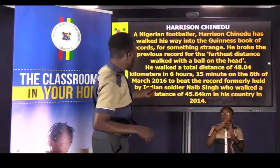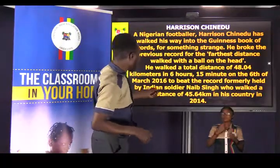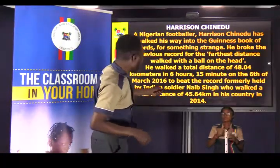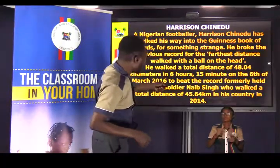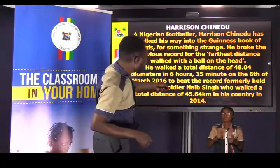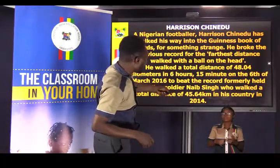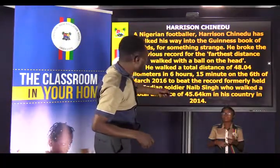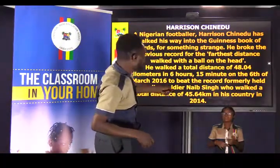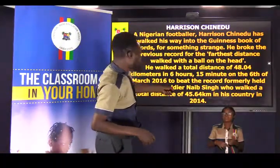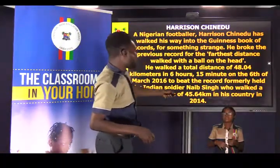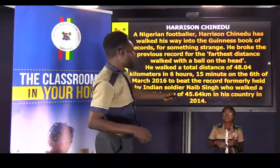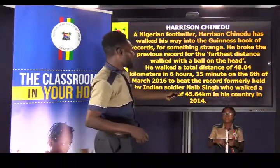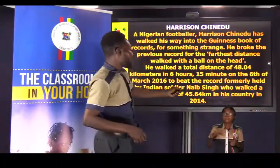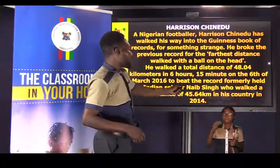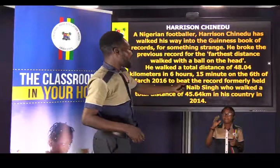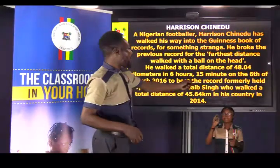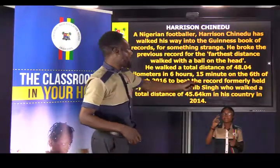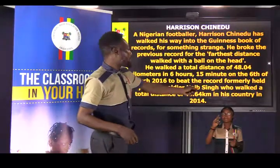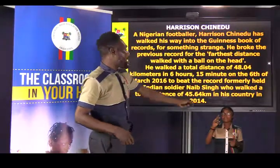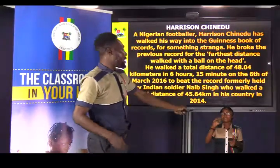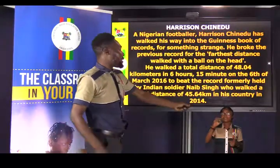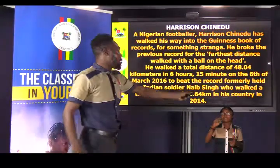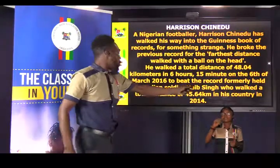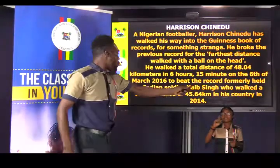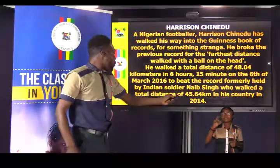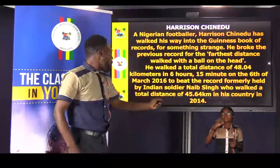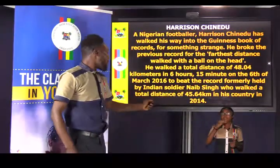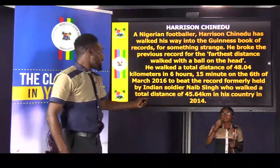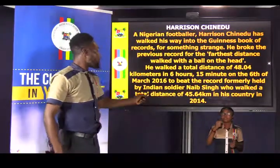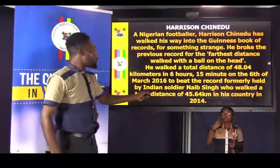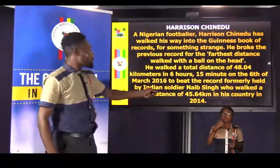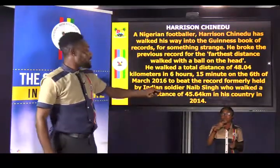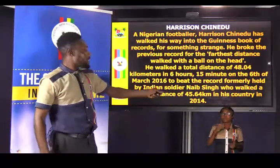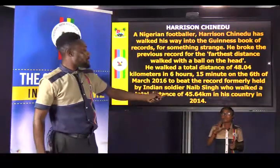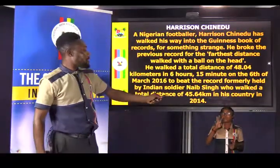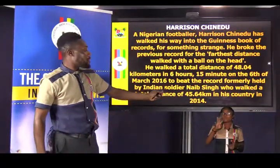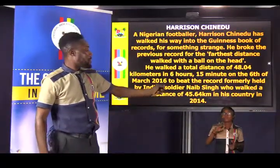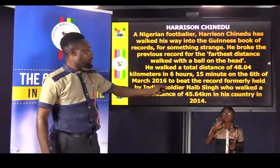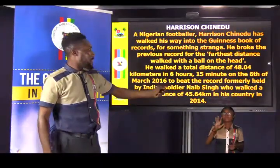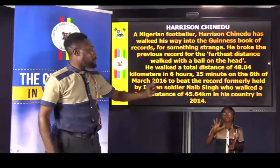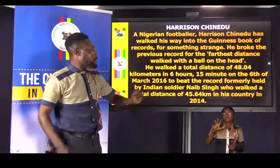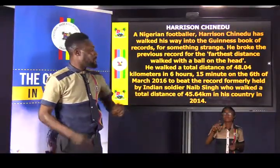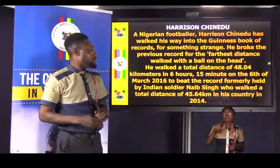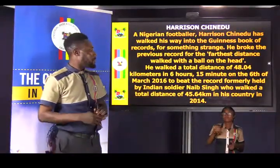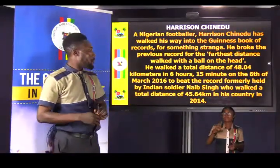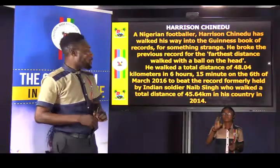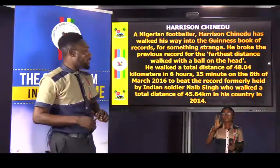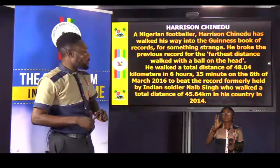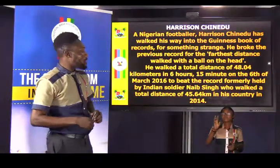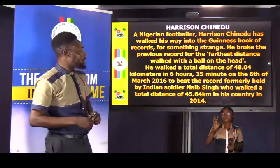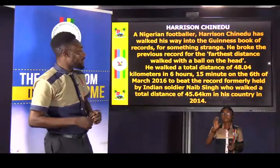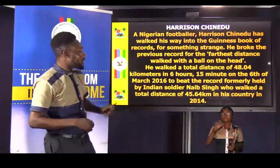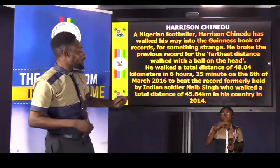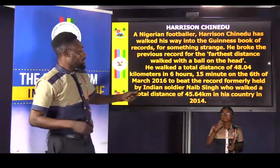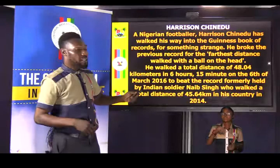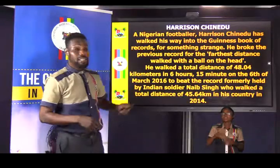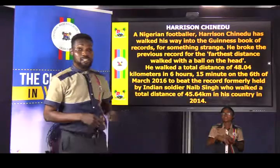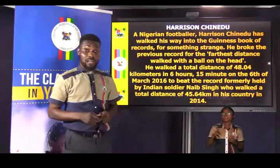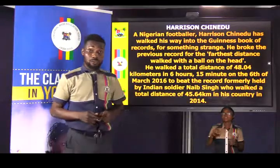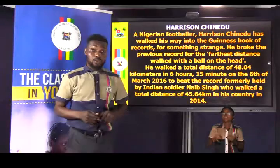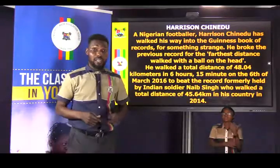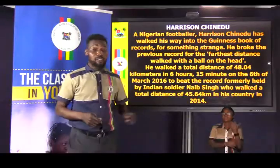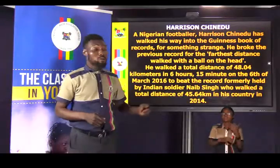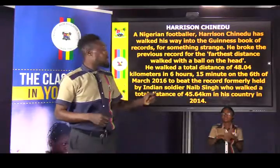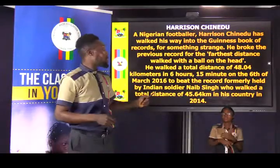held by Indian soldier Nahib Singh, who walked a total distance of 45.64 kilometers in